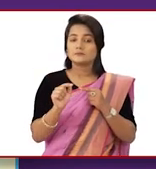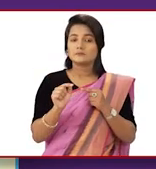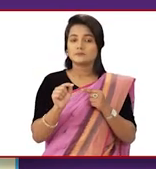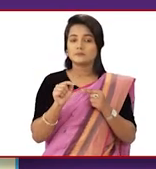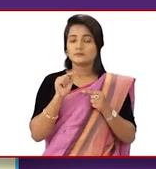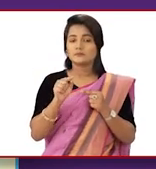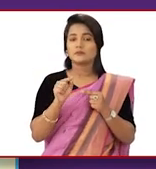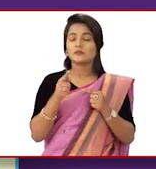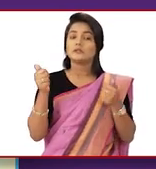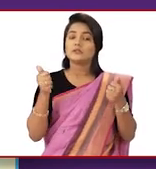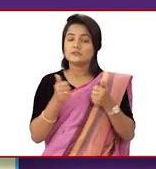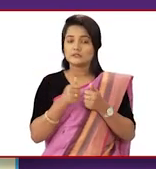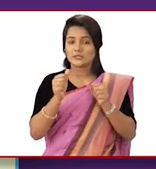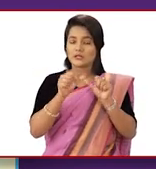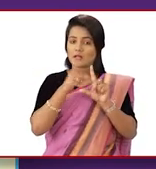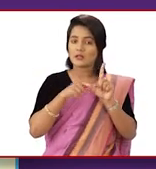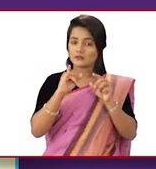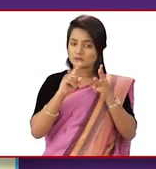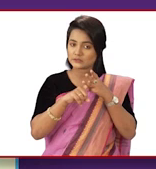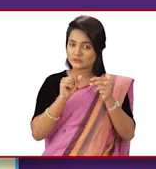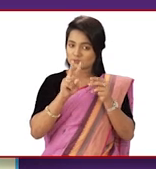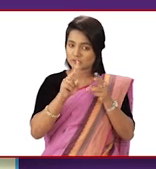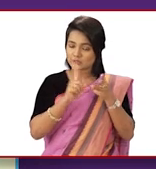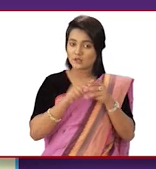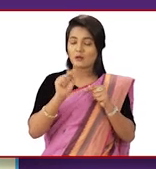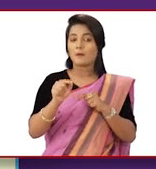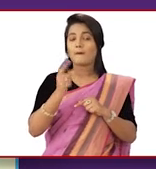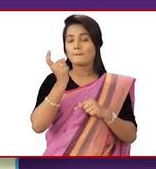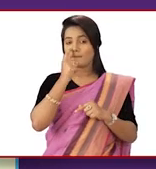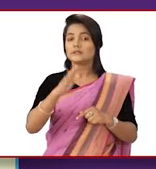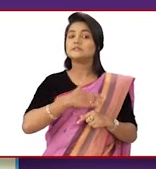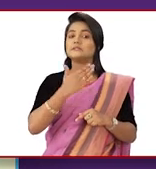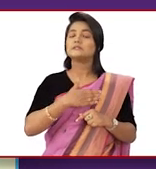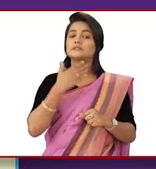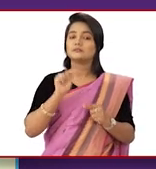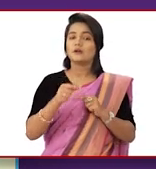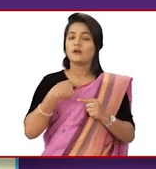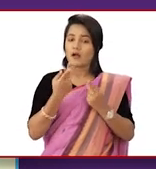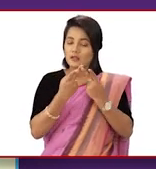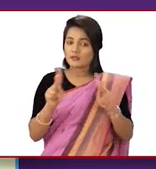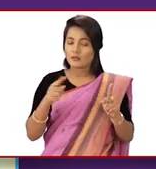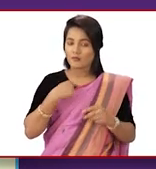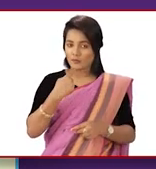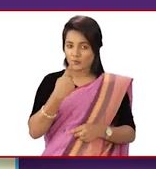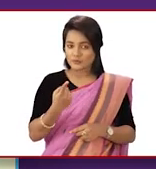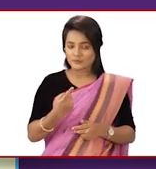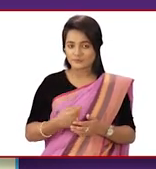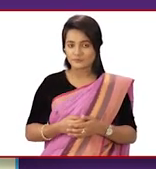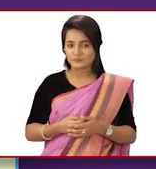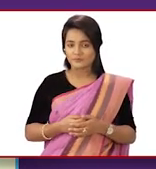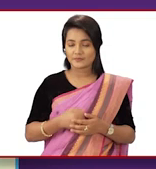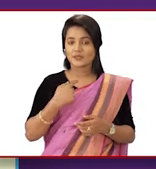of being allies to the women in their lives. Because in my particular case,